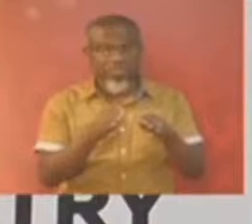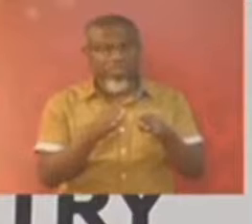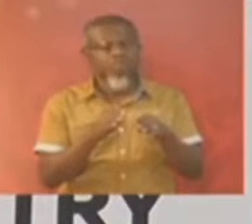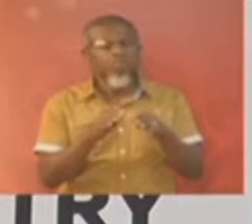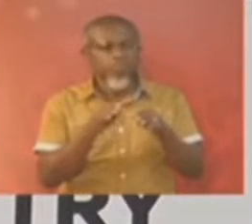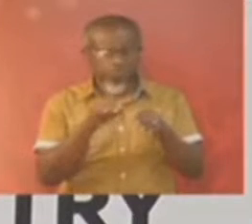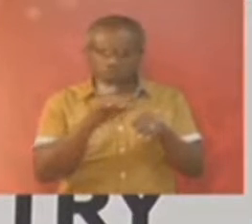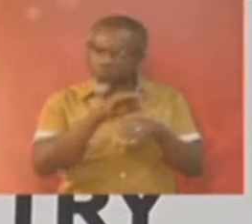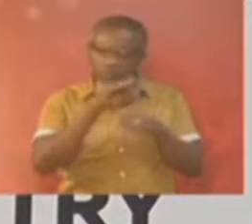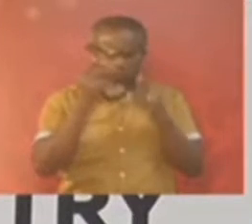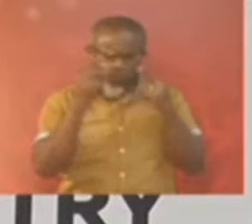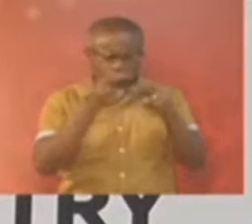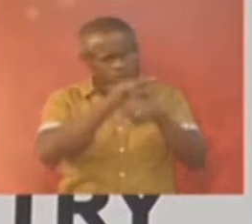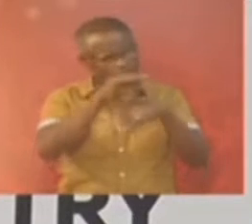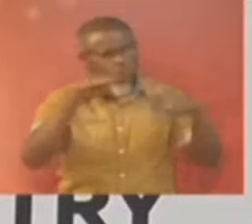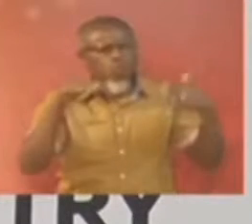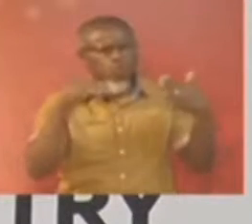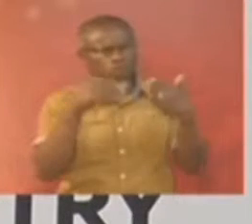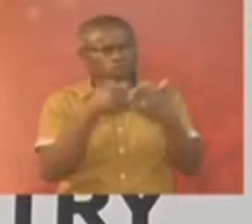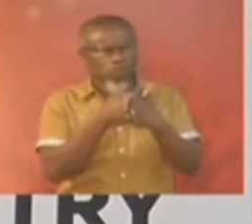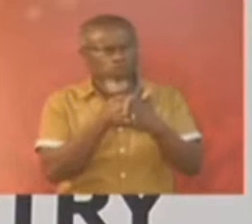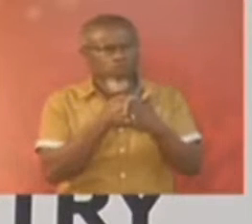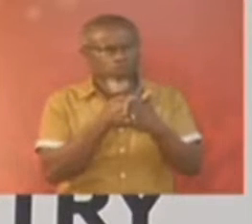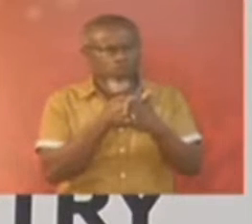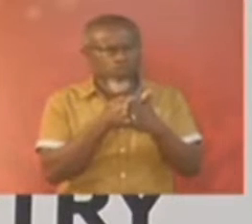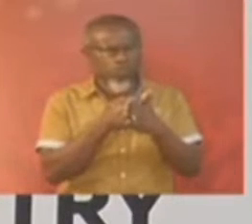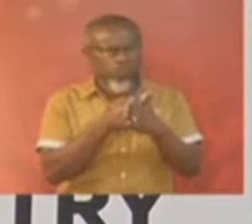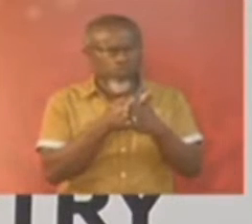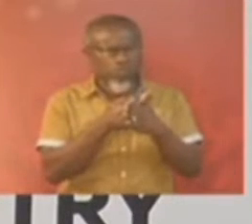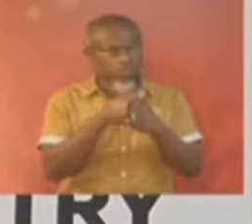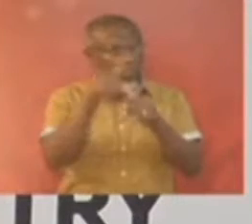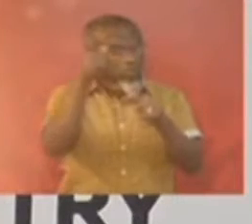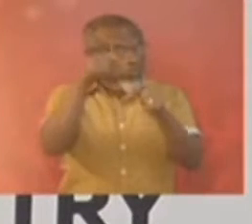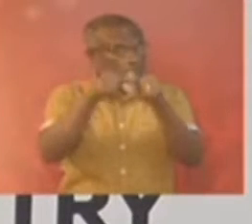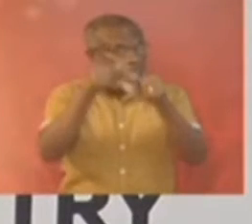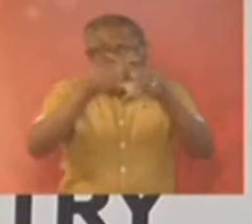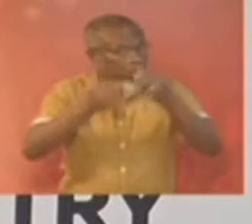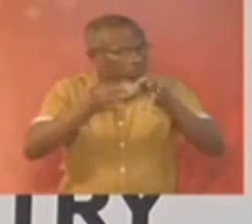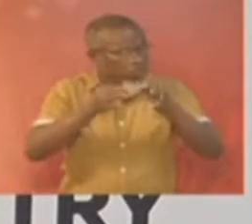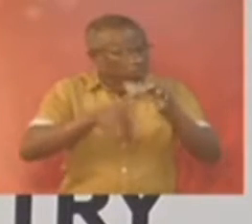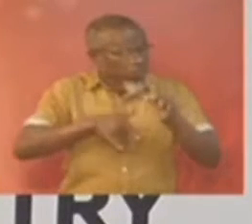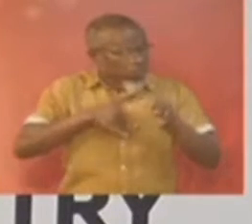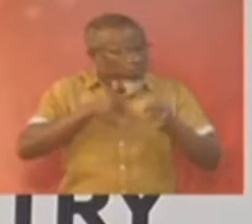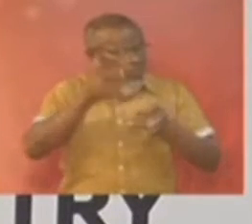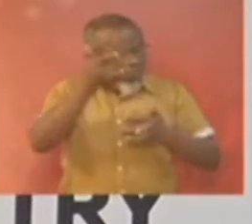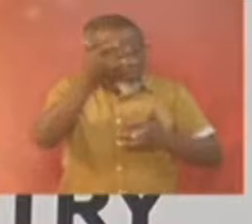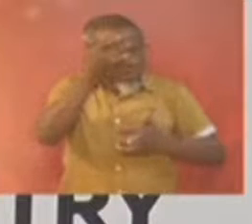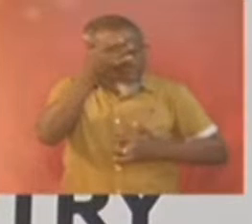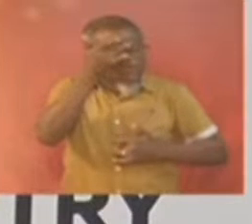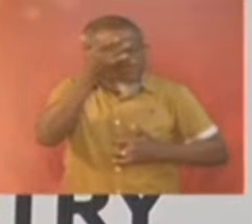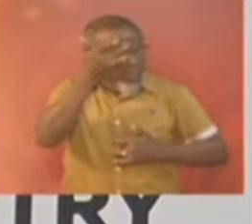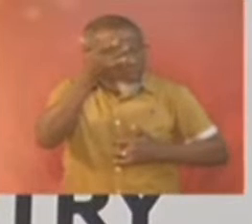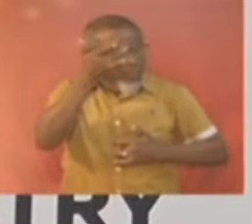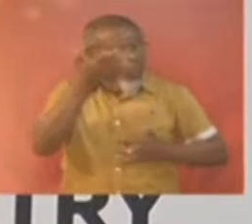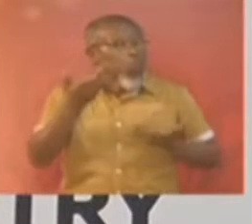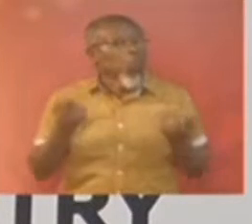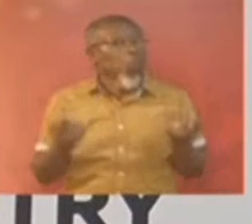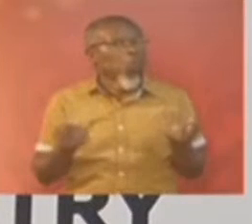that we have to take going forward. If you are ill, have any of the signs and symptoms, you stay at home. So we're not going to blame